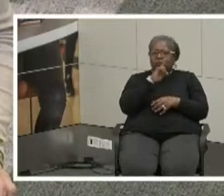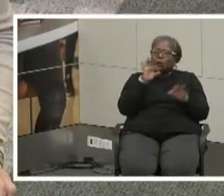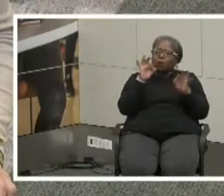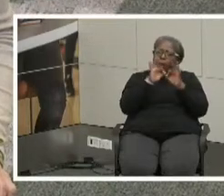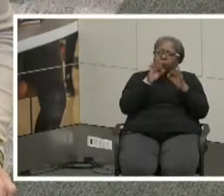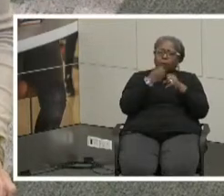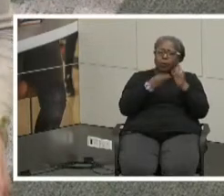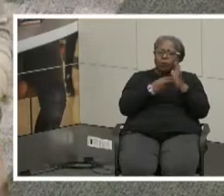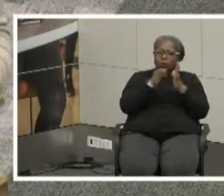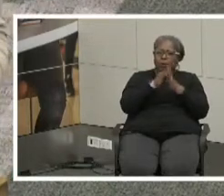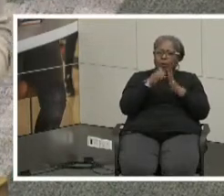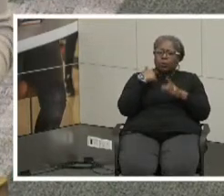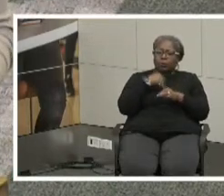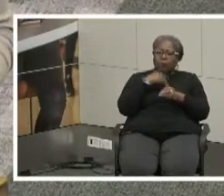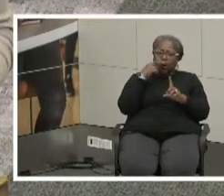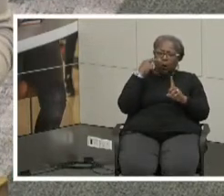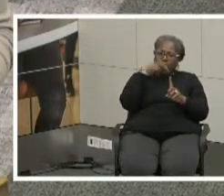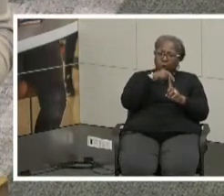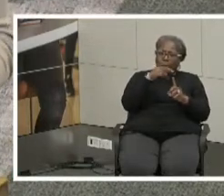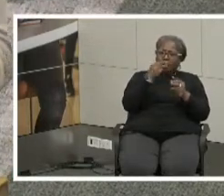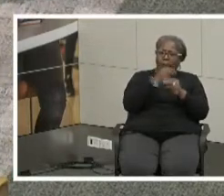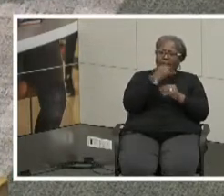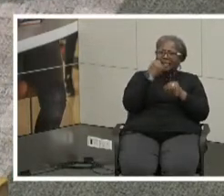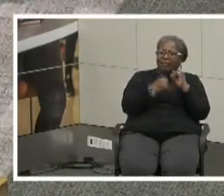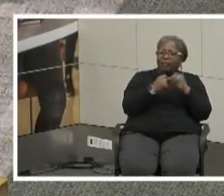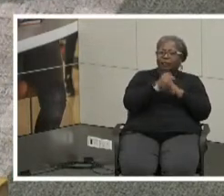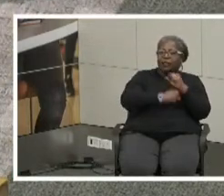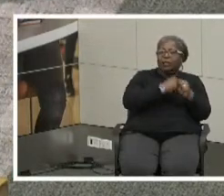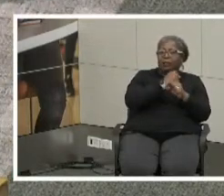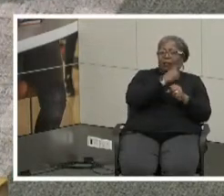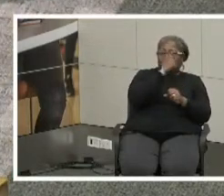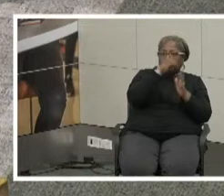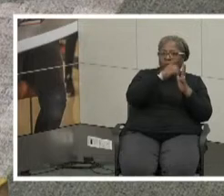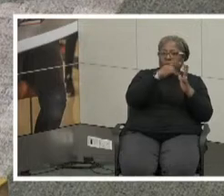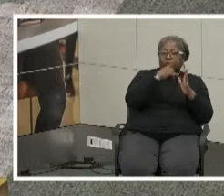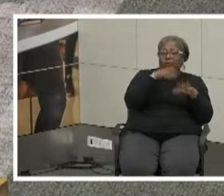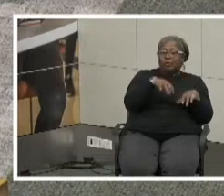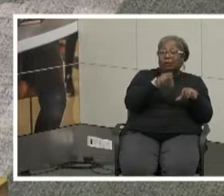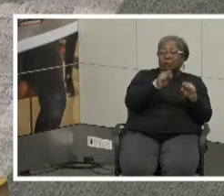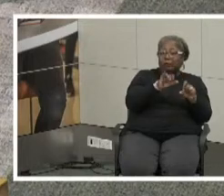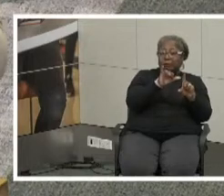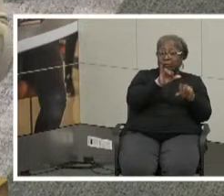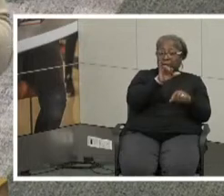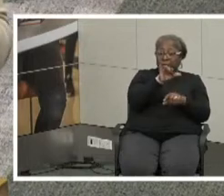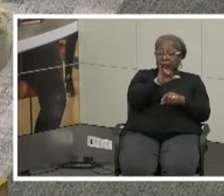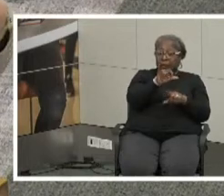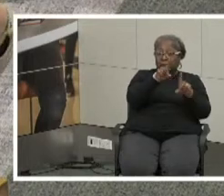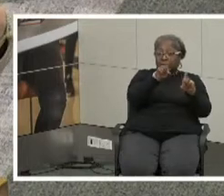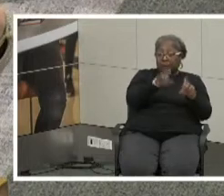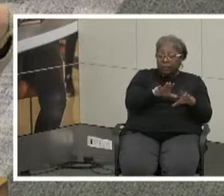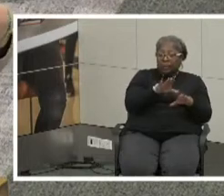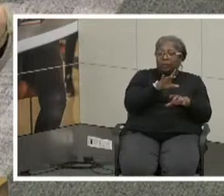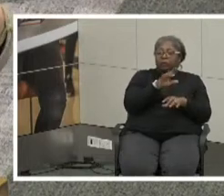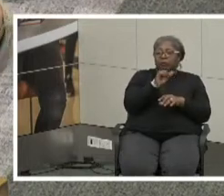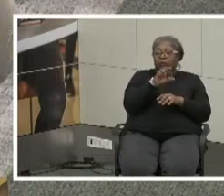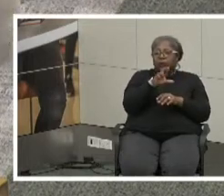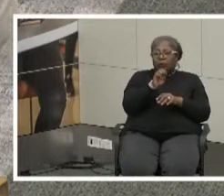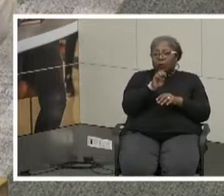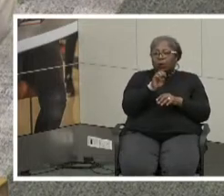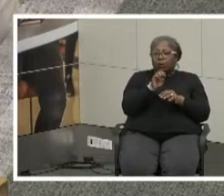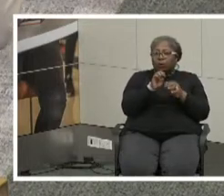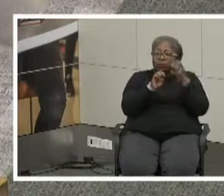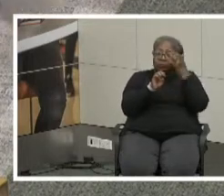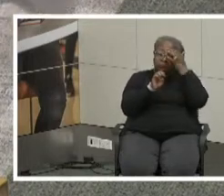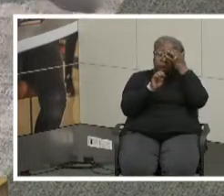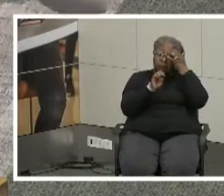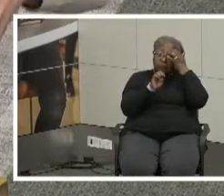make sure we look at math at the end of the year because the students that are taking this test are um